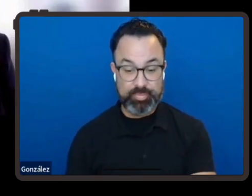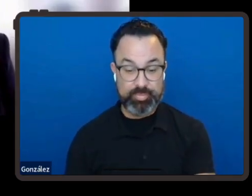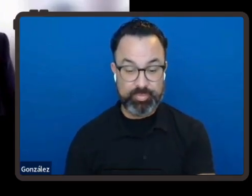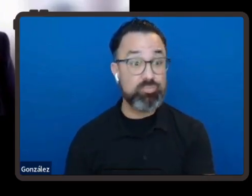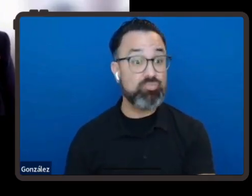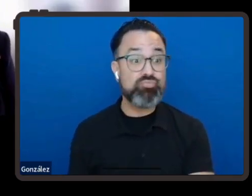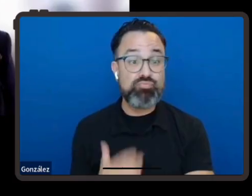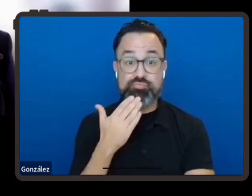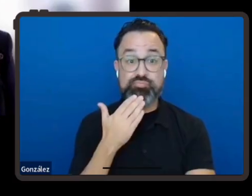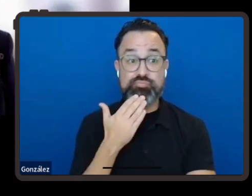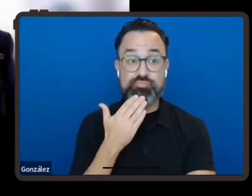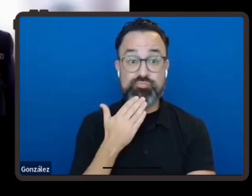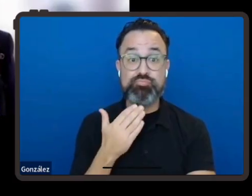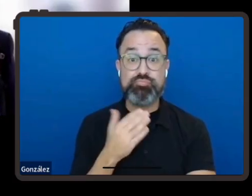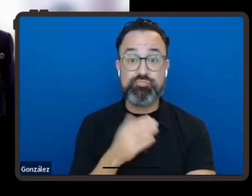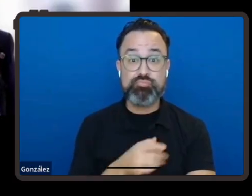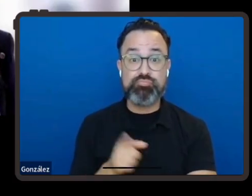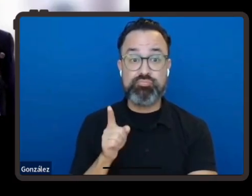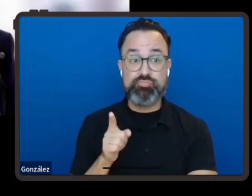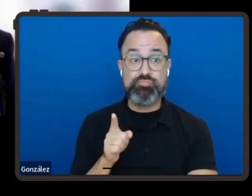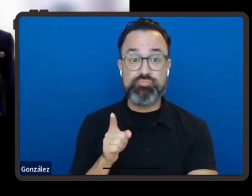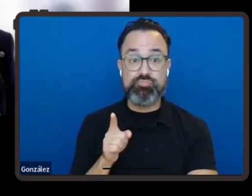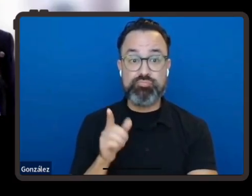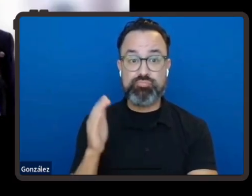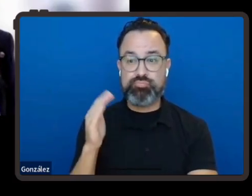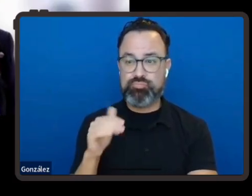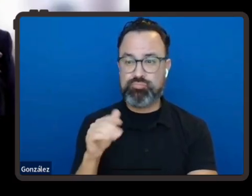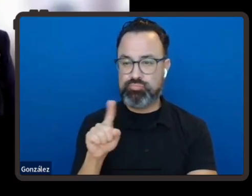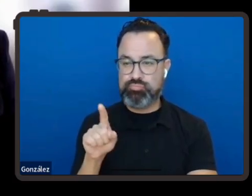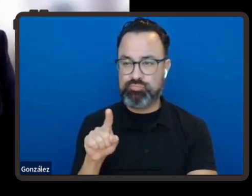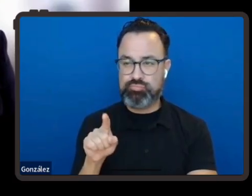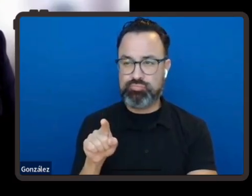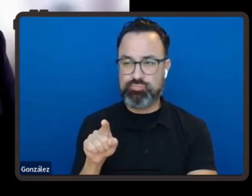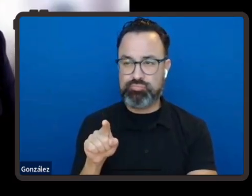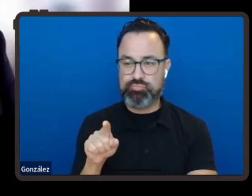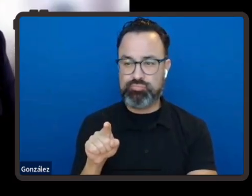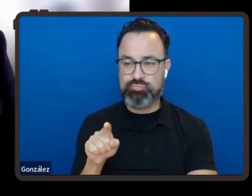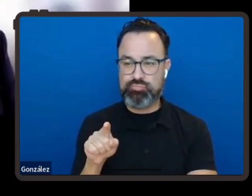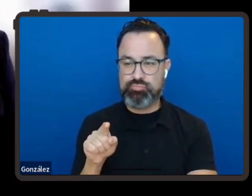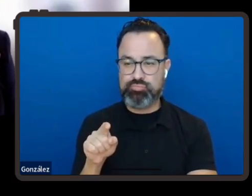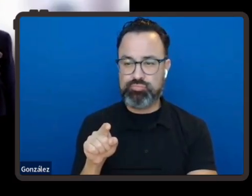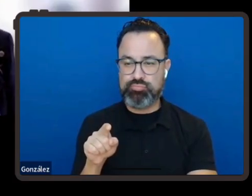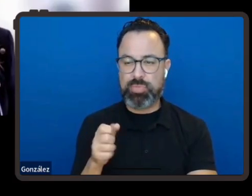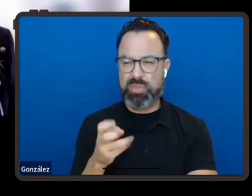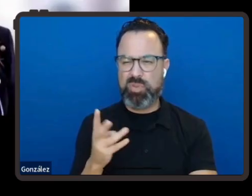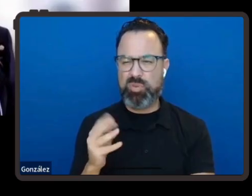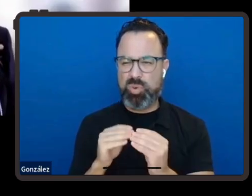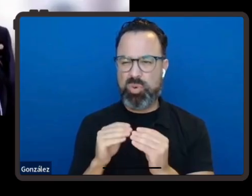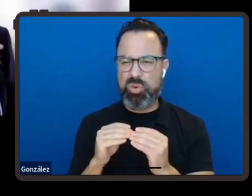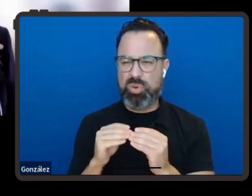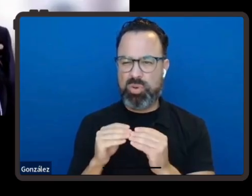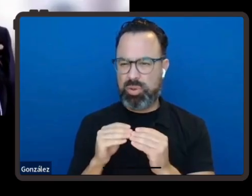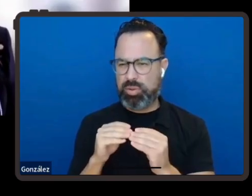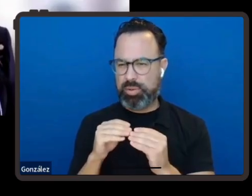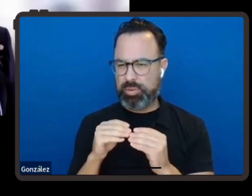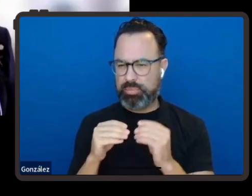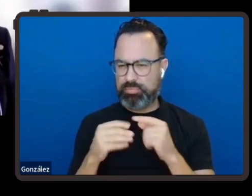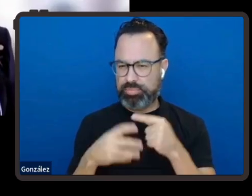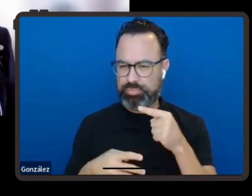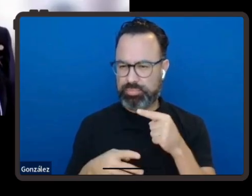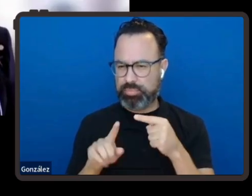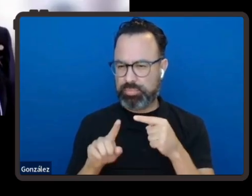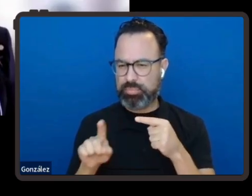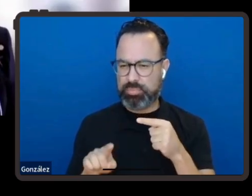Thank you, Kim. Okay, so I'll just keep going through the questions. We're getting a few more coming in. So we